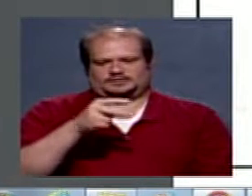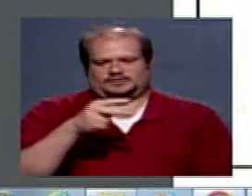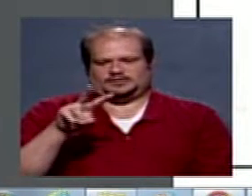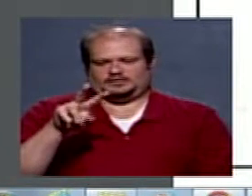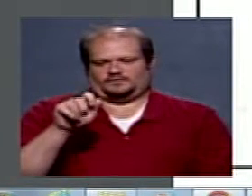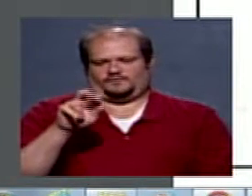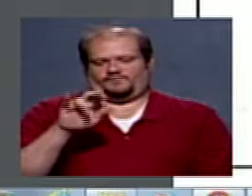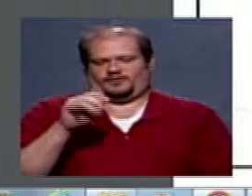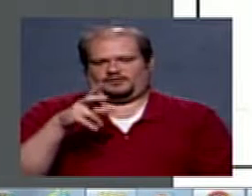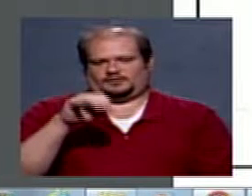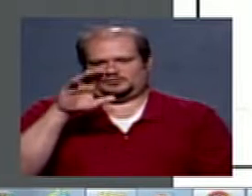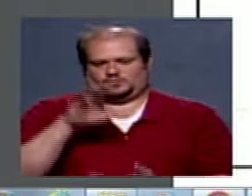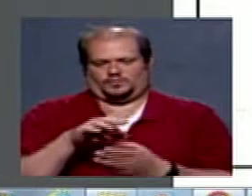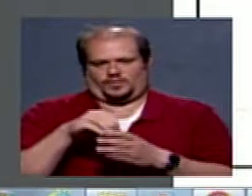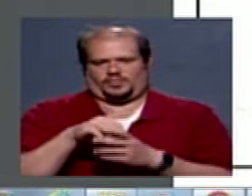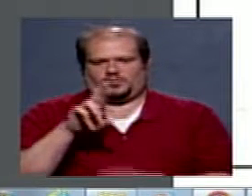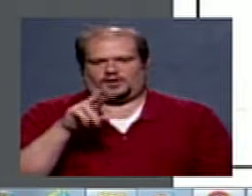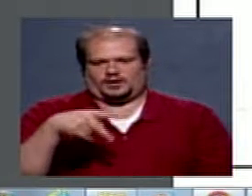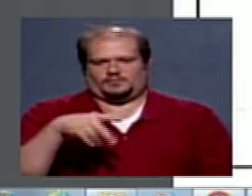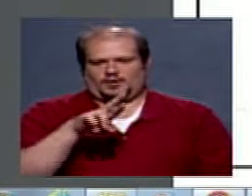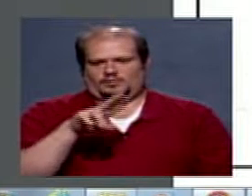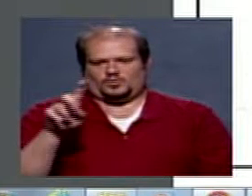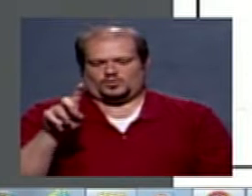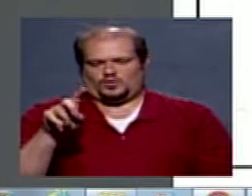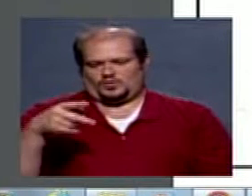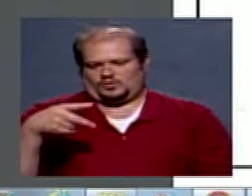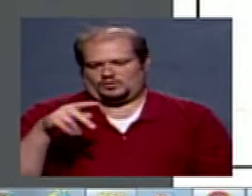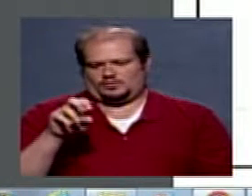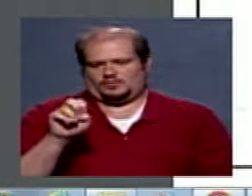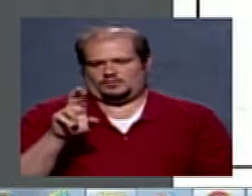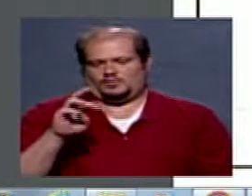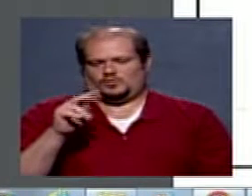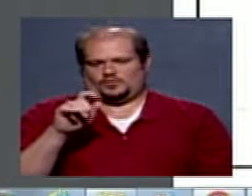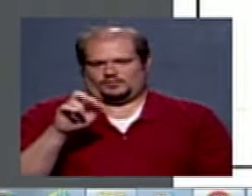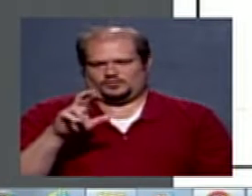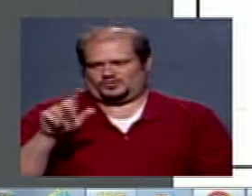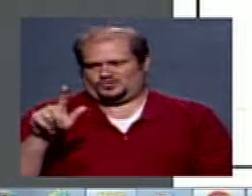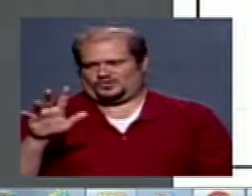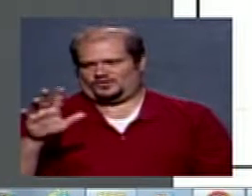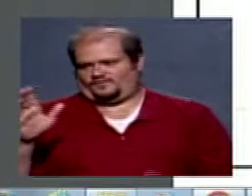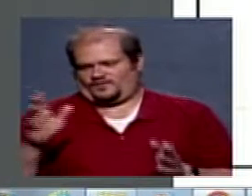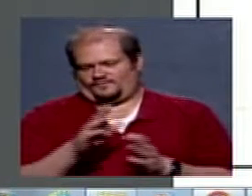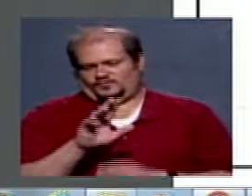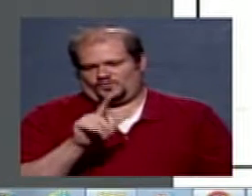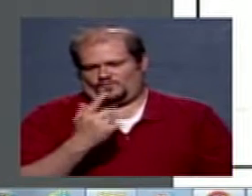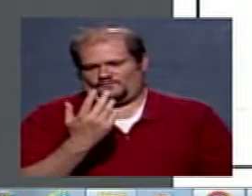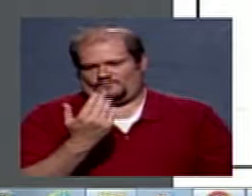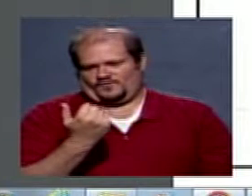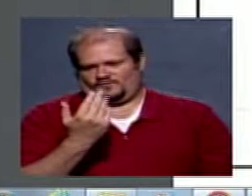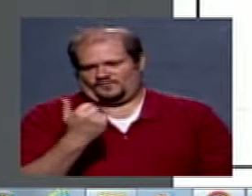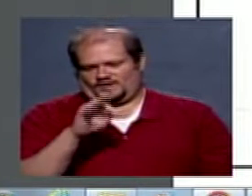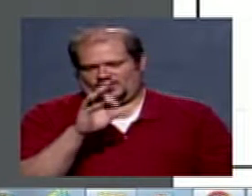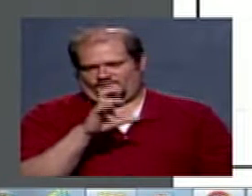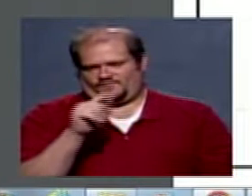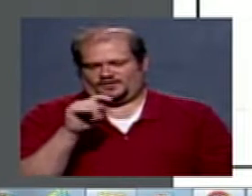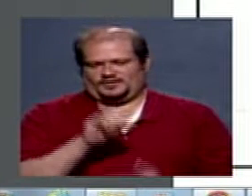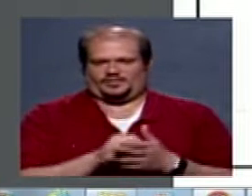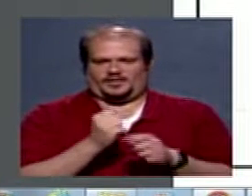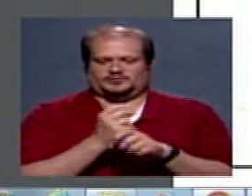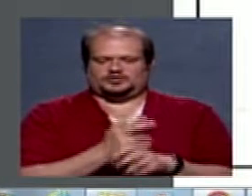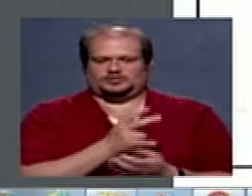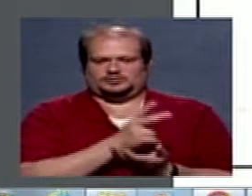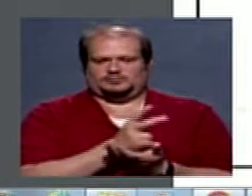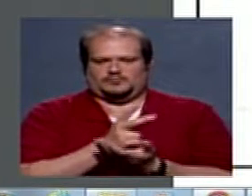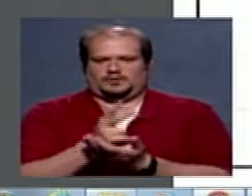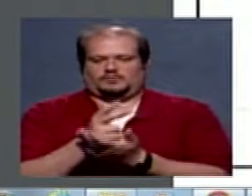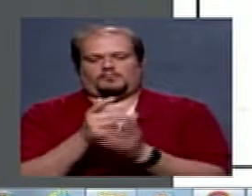allow a reduction in the Rodney Parham Road perimeter street buffer from 25 feet to 15 feet. This is caused in part